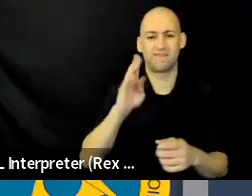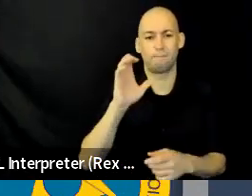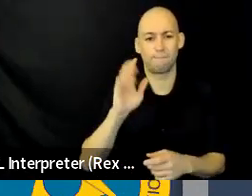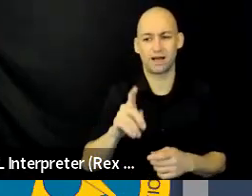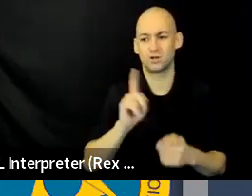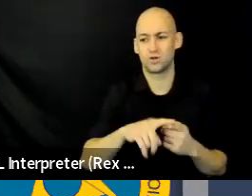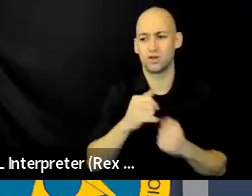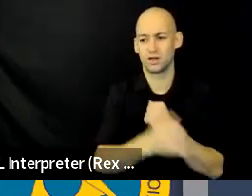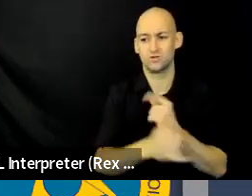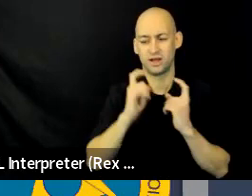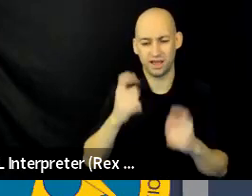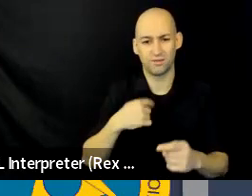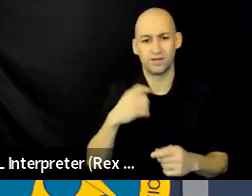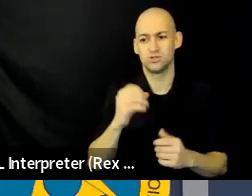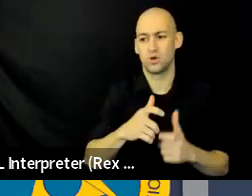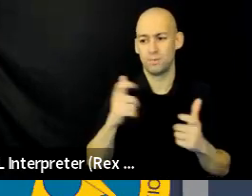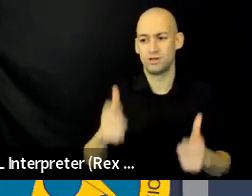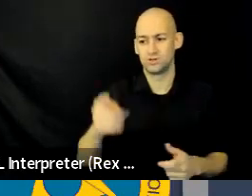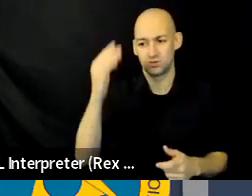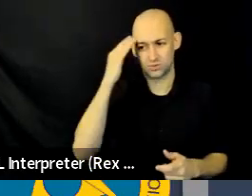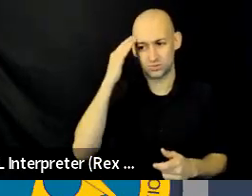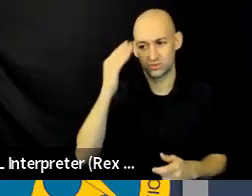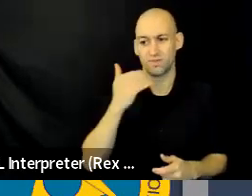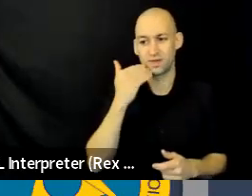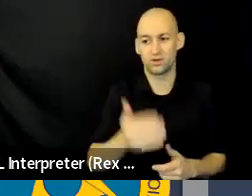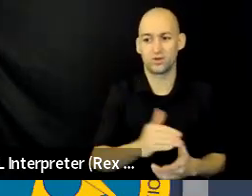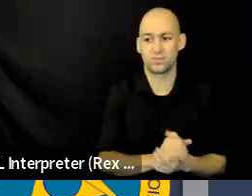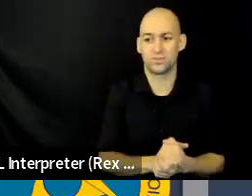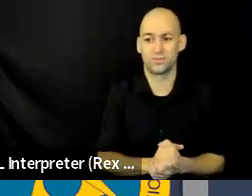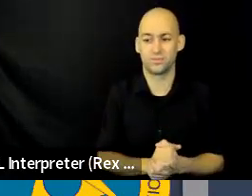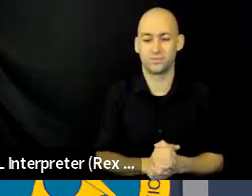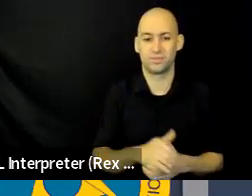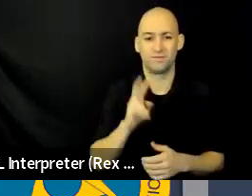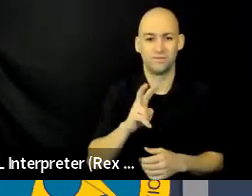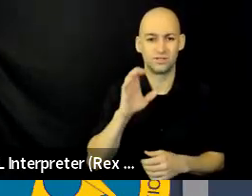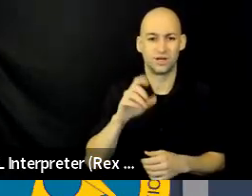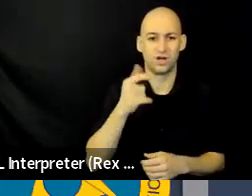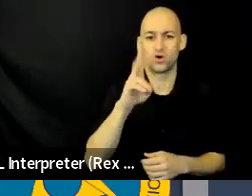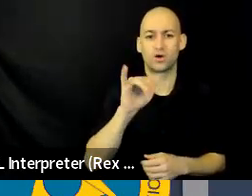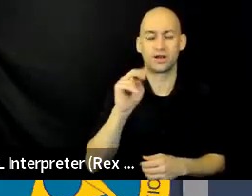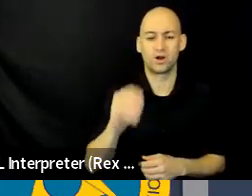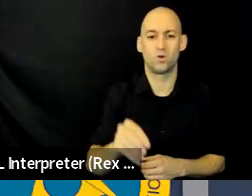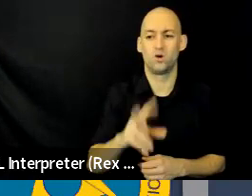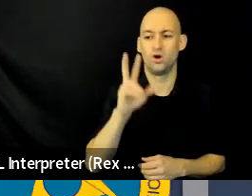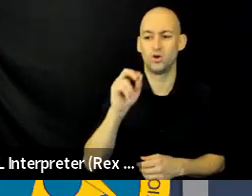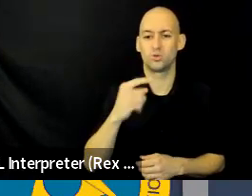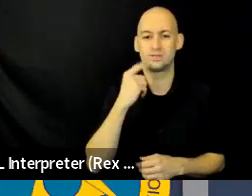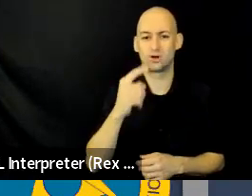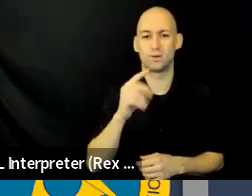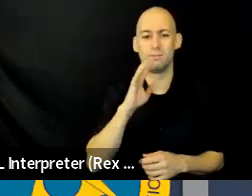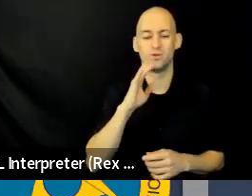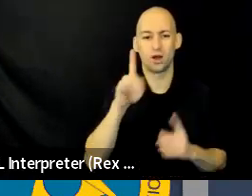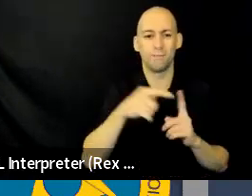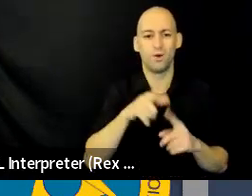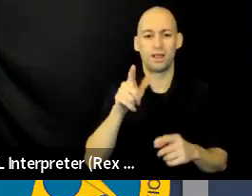you know? Yeah. So Thank you. thank you. Vice Chair Gardino, I think, has. Thank you. First of all, don't mention lunch when we went